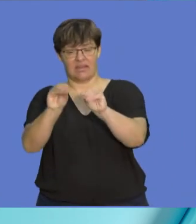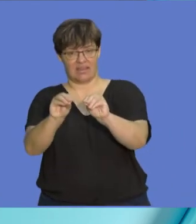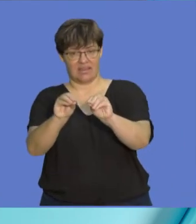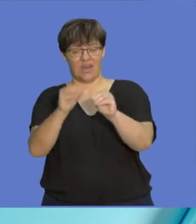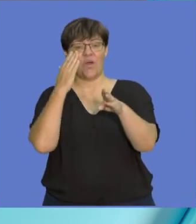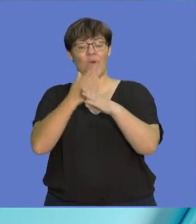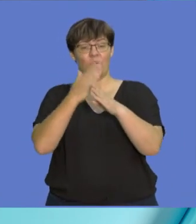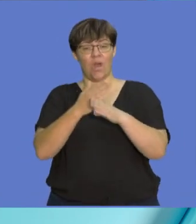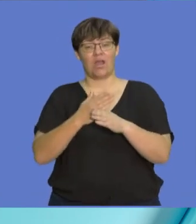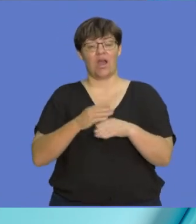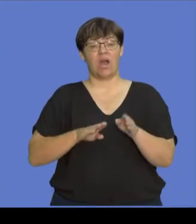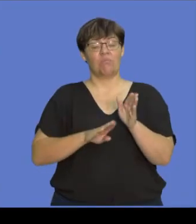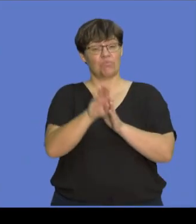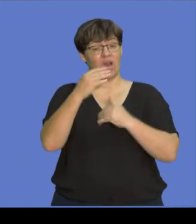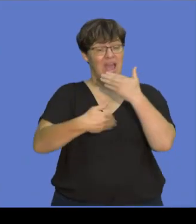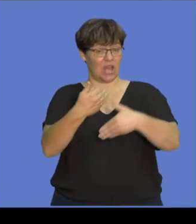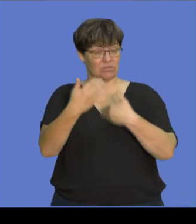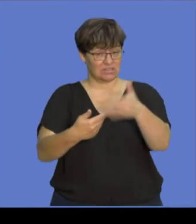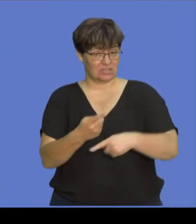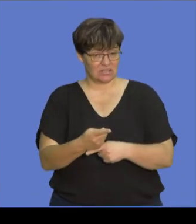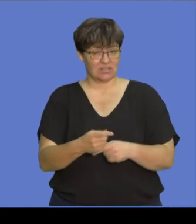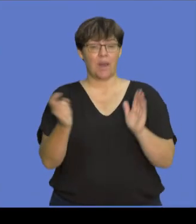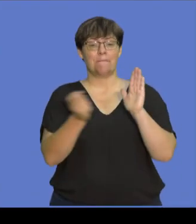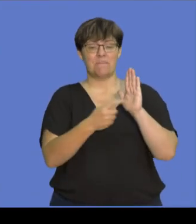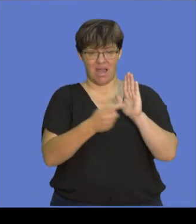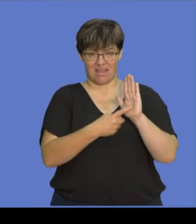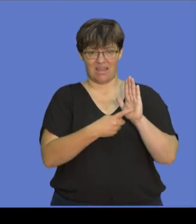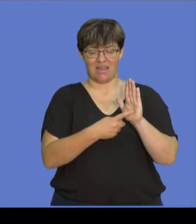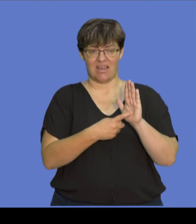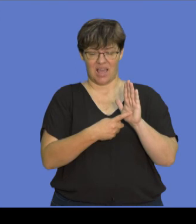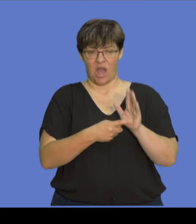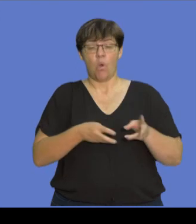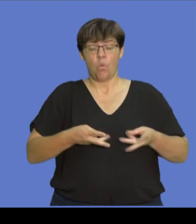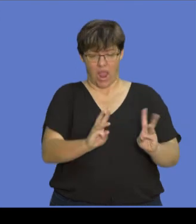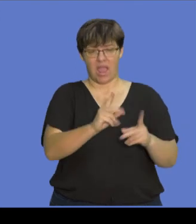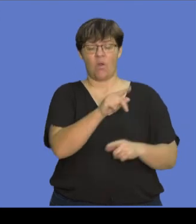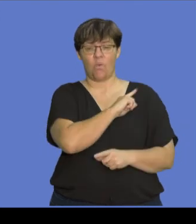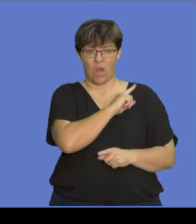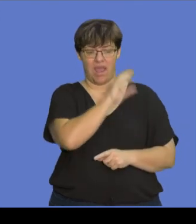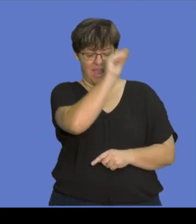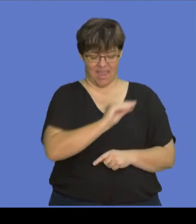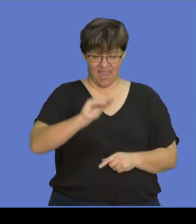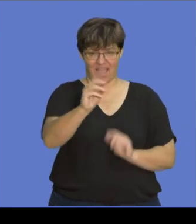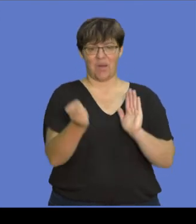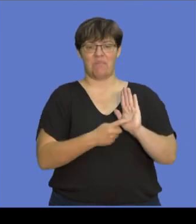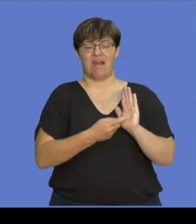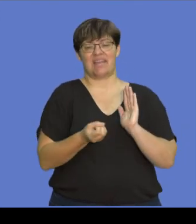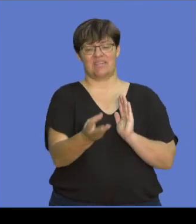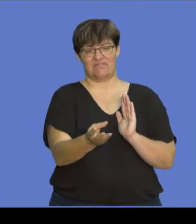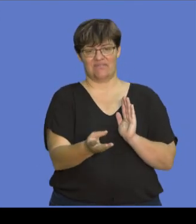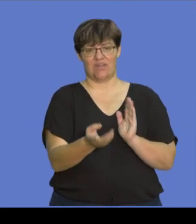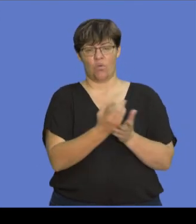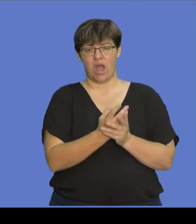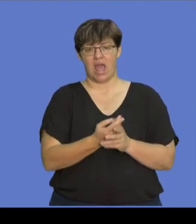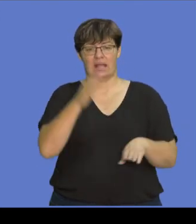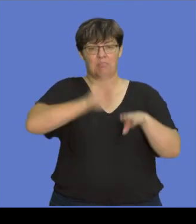work in progress account, it is marked as a method mark, meaning you will be allocated because you don't double